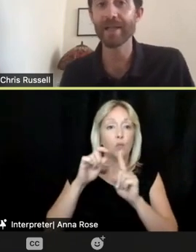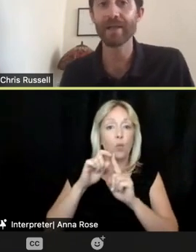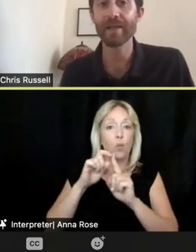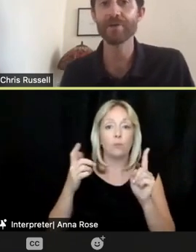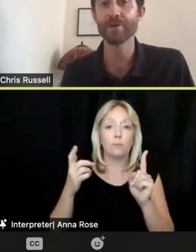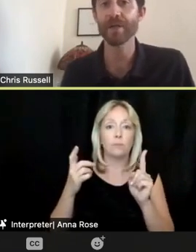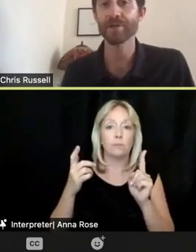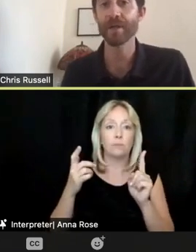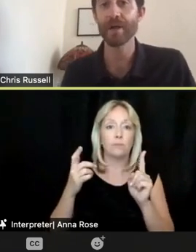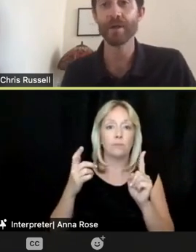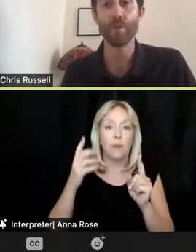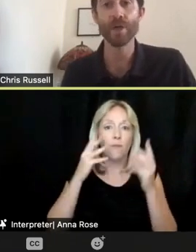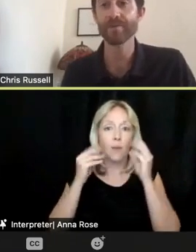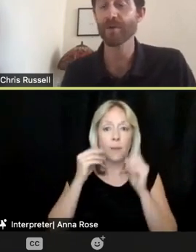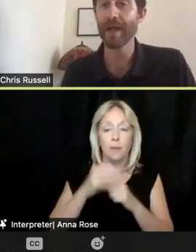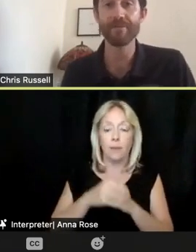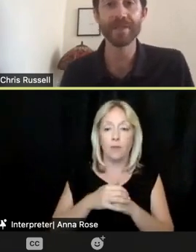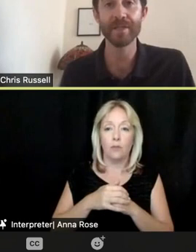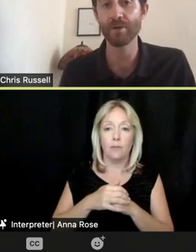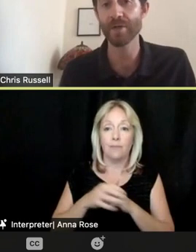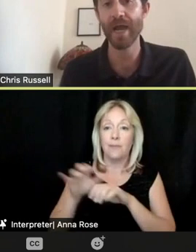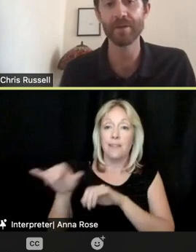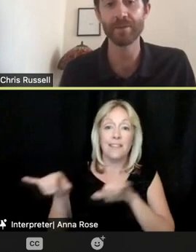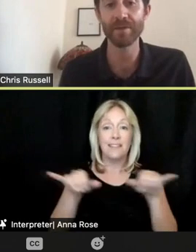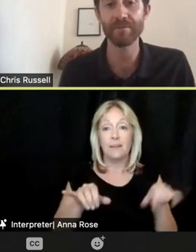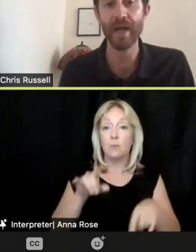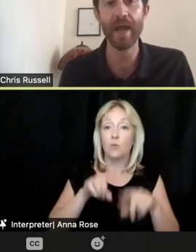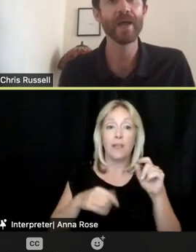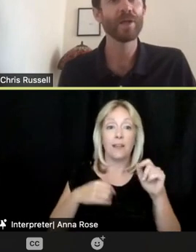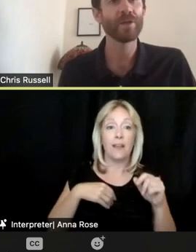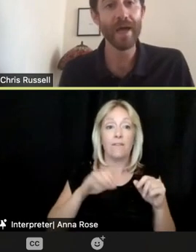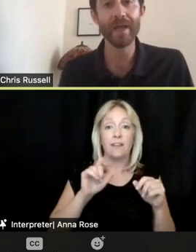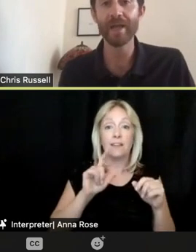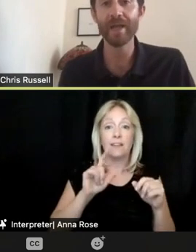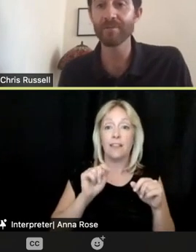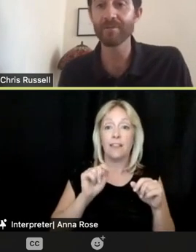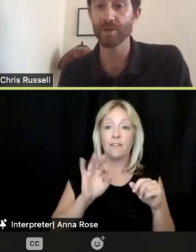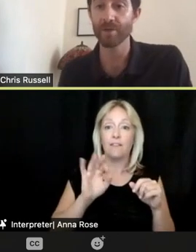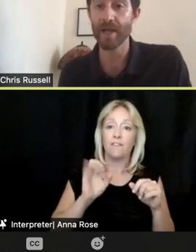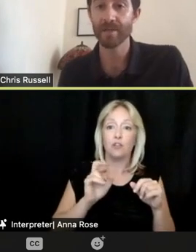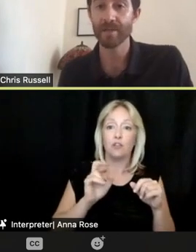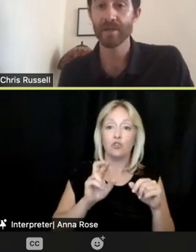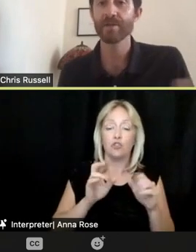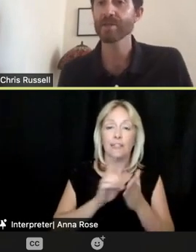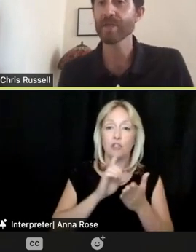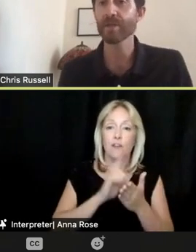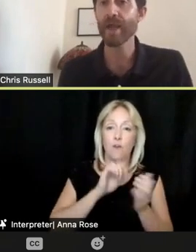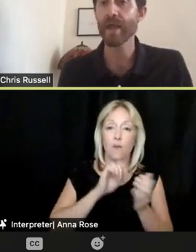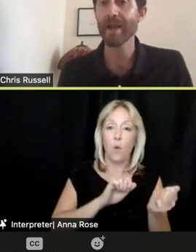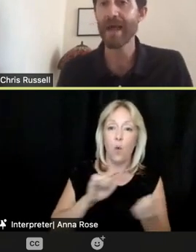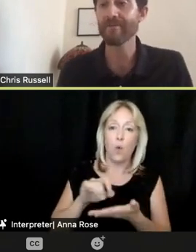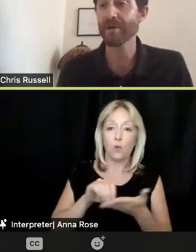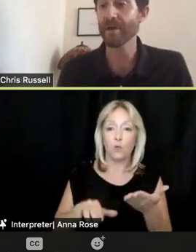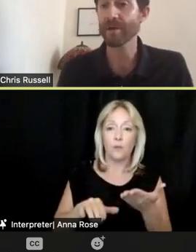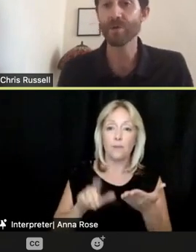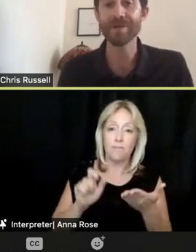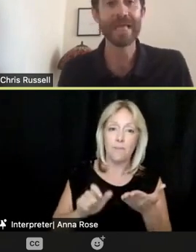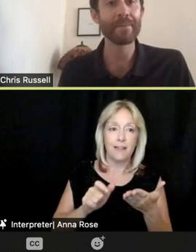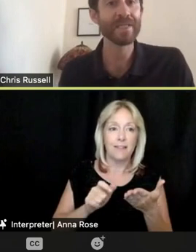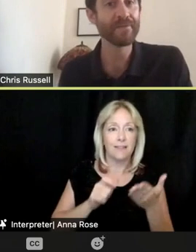have a salient feature dictionary that works for every single child with CVI. You've got to individualize. Just like you can't